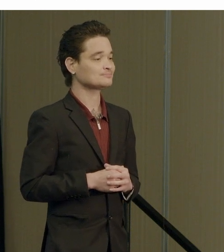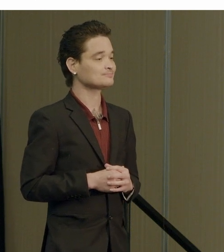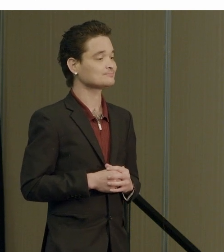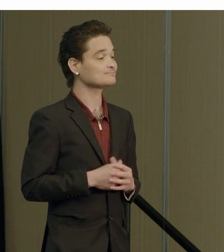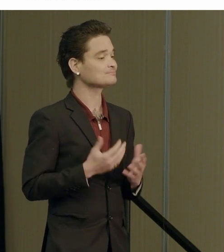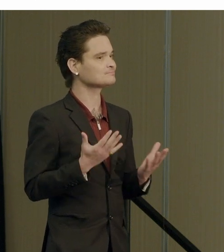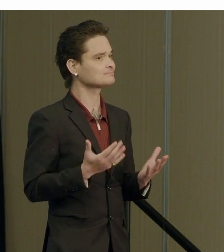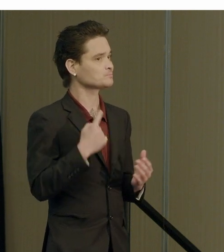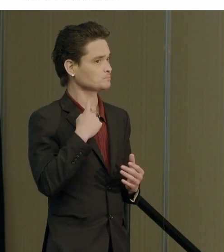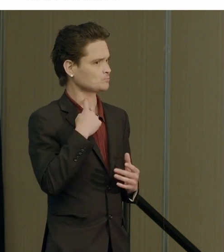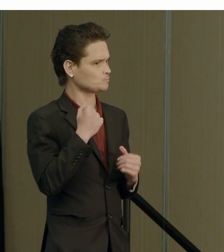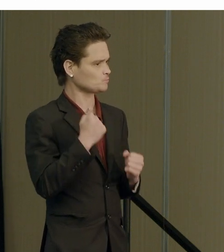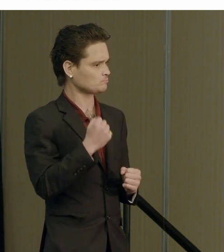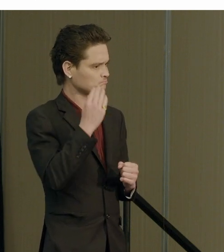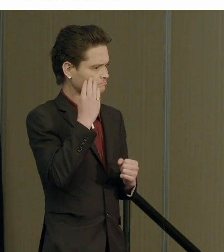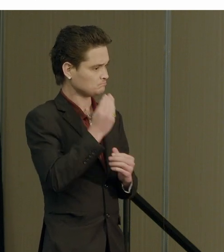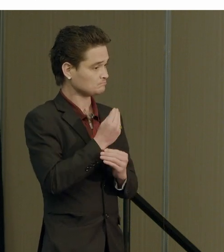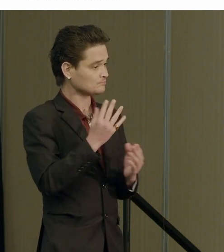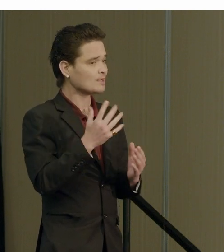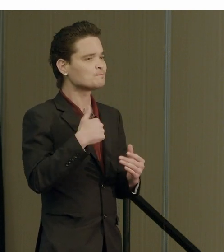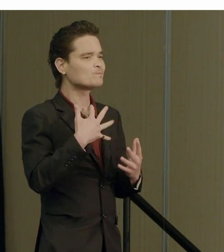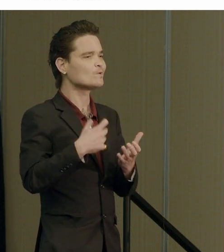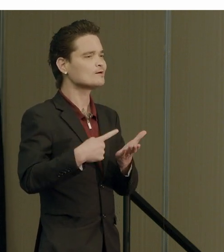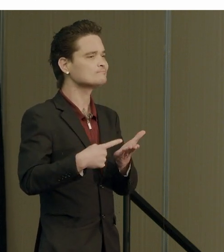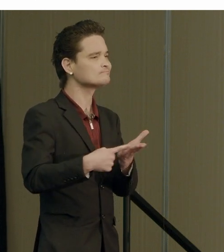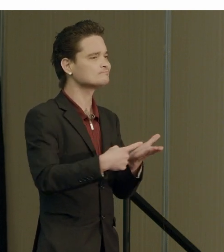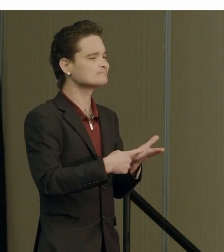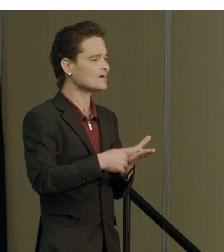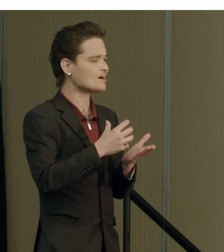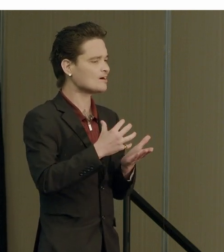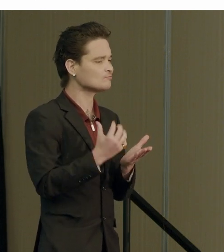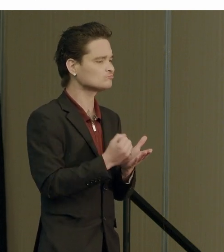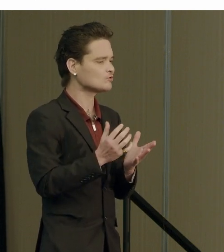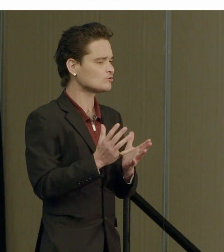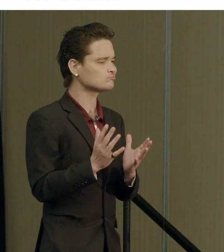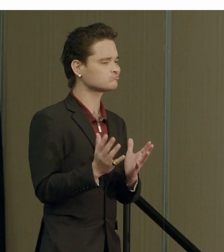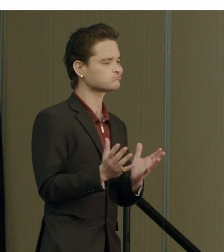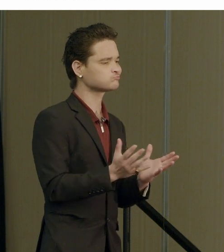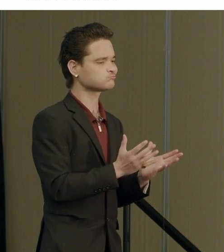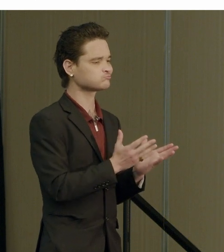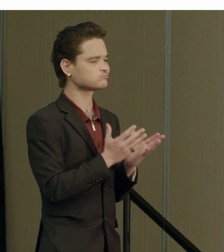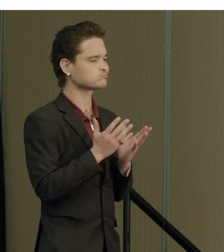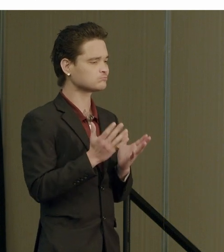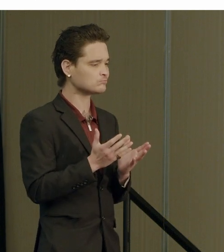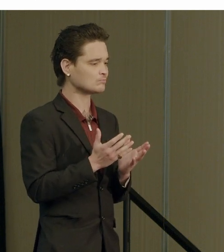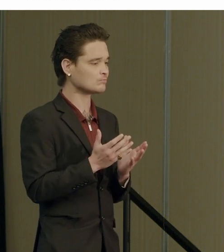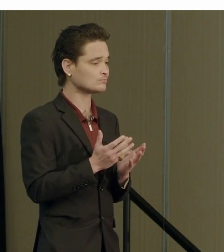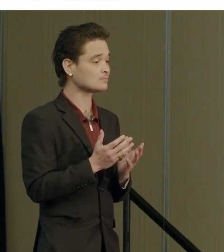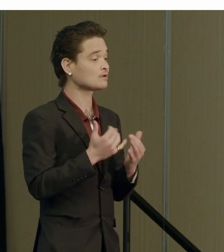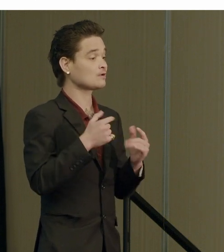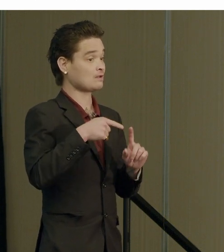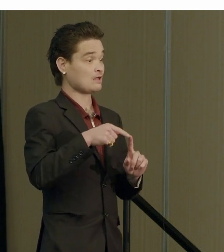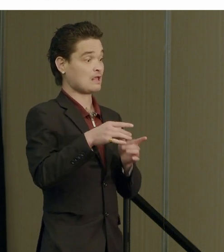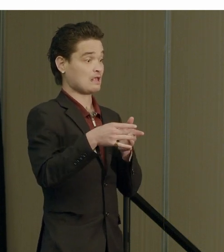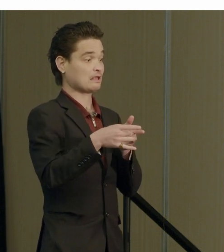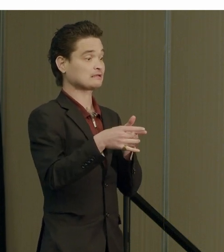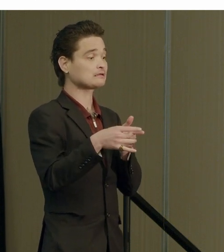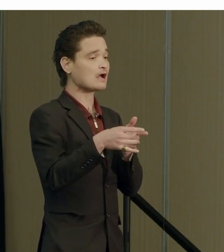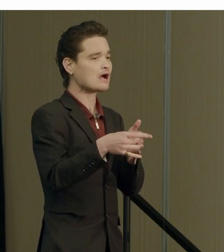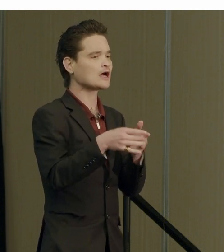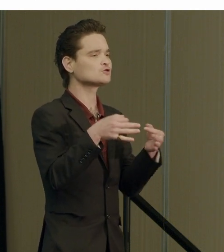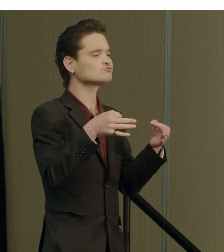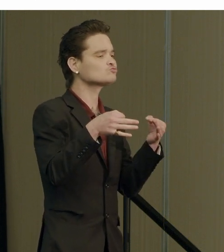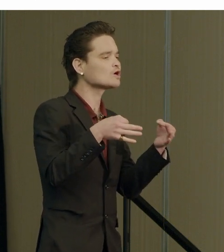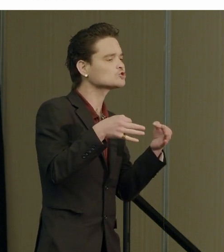Let's talk about welcome to the wallet world. Now let's talk about the guided instructions when saving an ID in Google